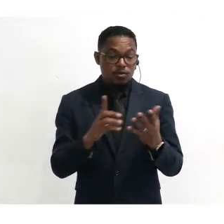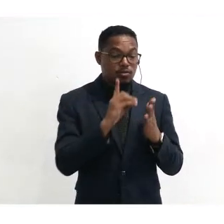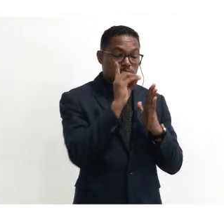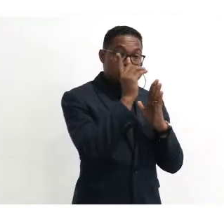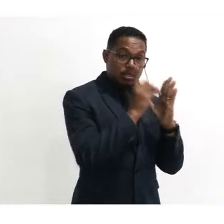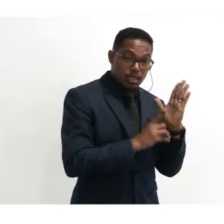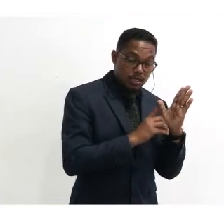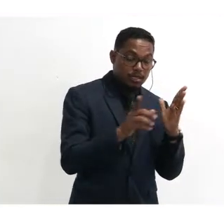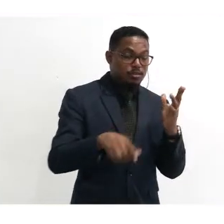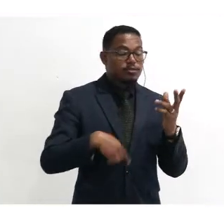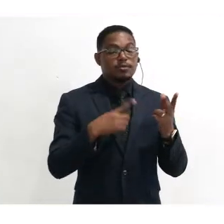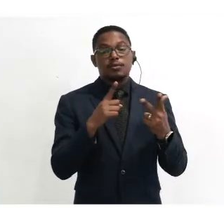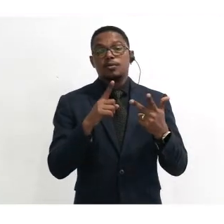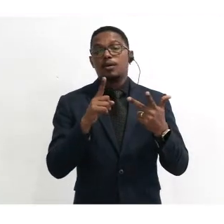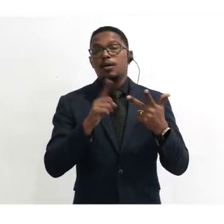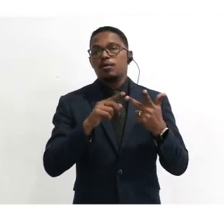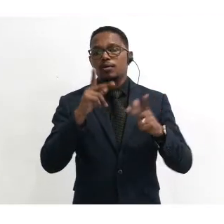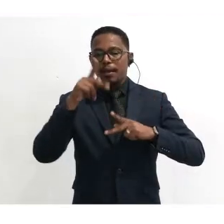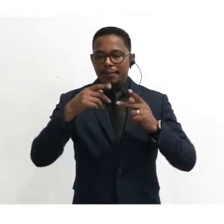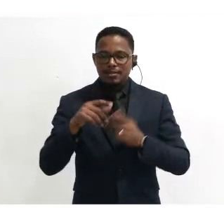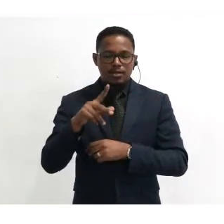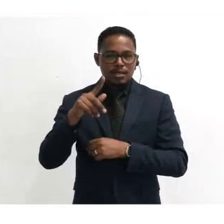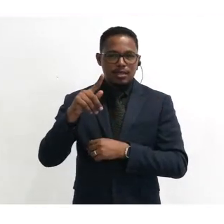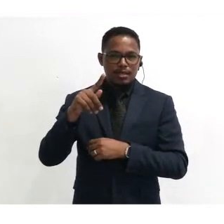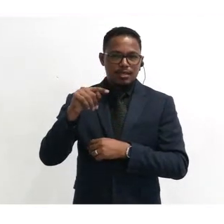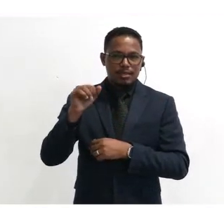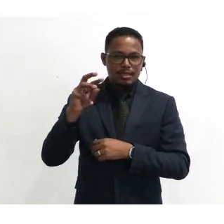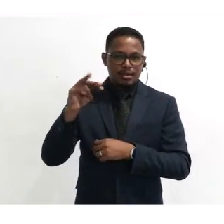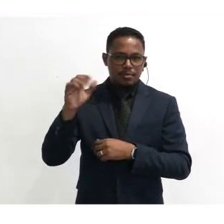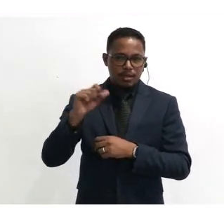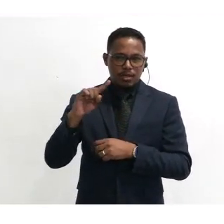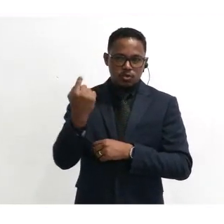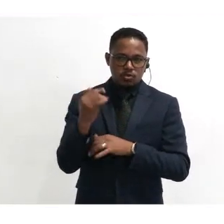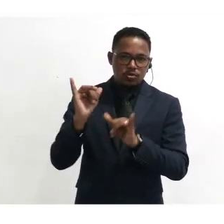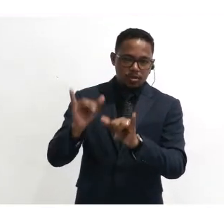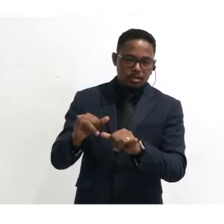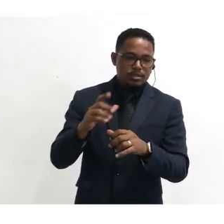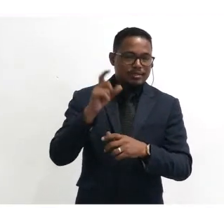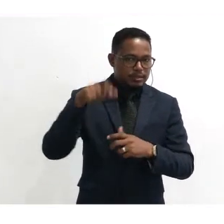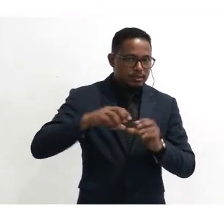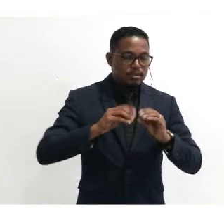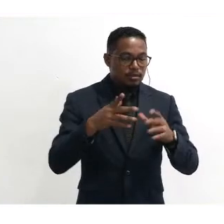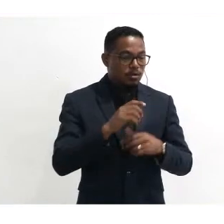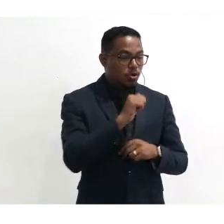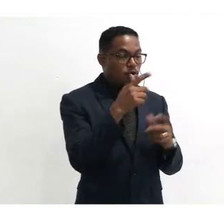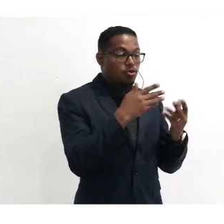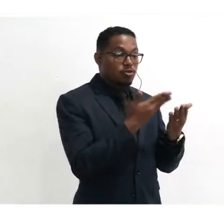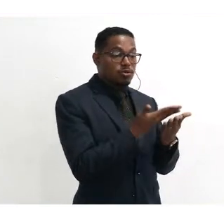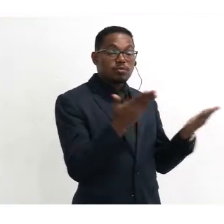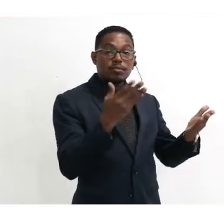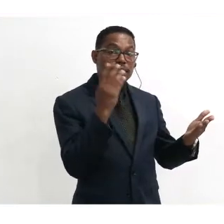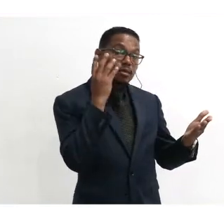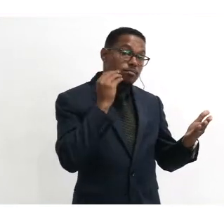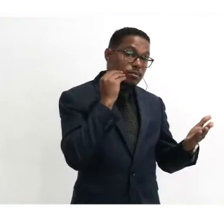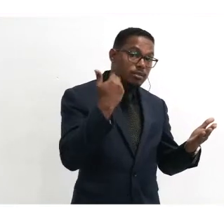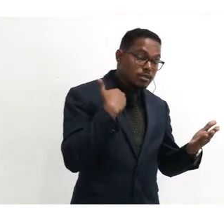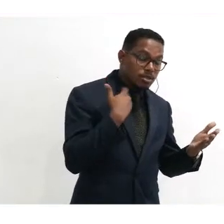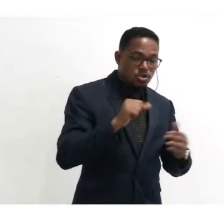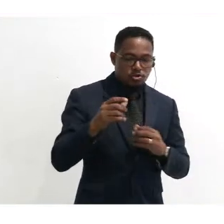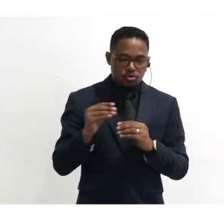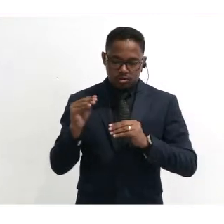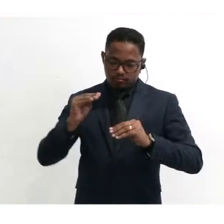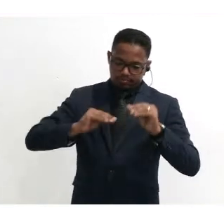maybe different, materials guy, and then assembly, let's call him assembly